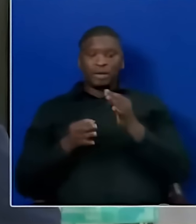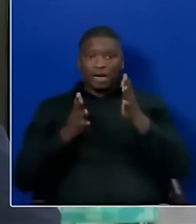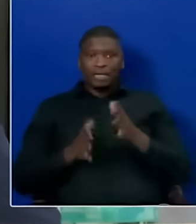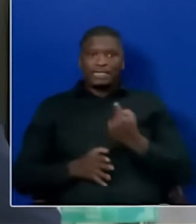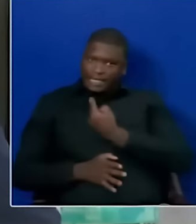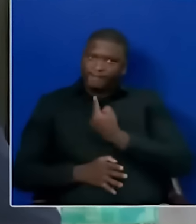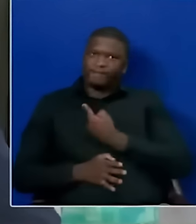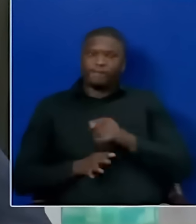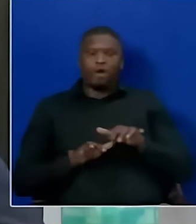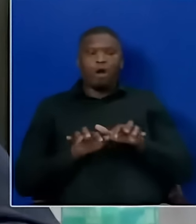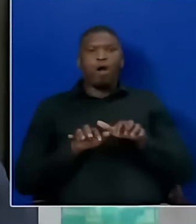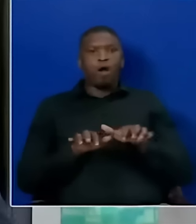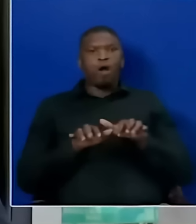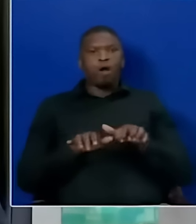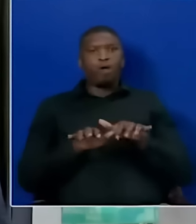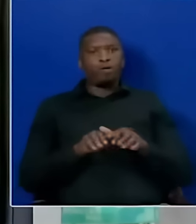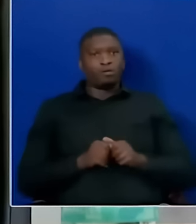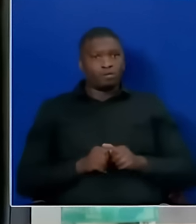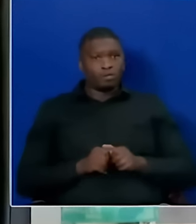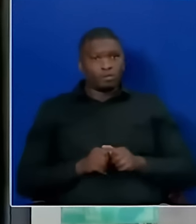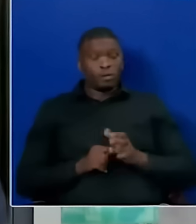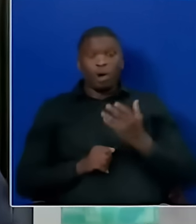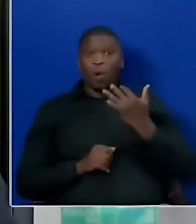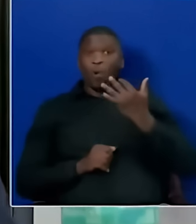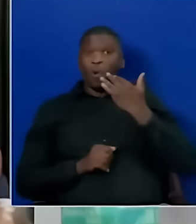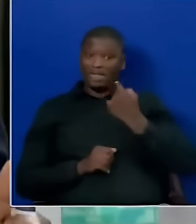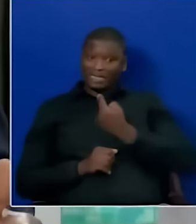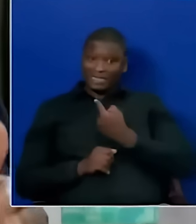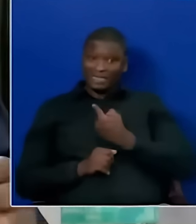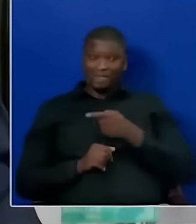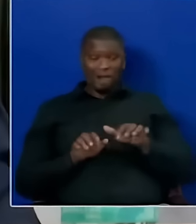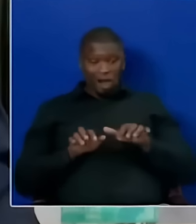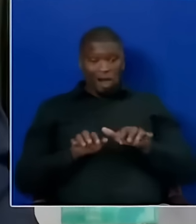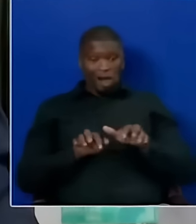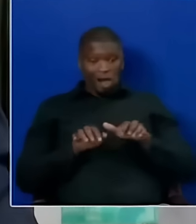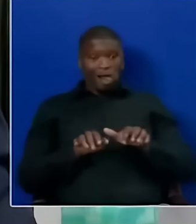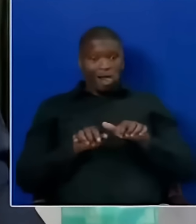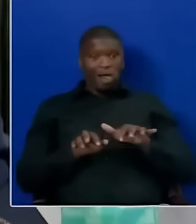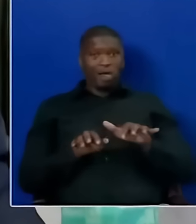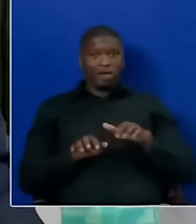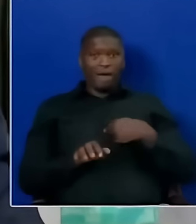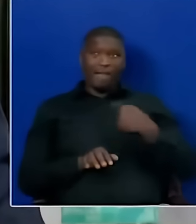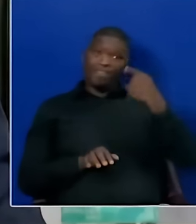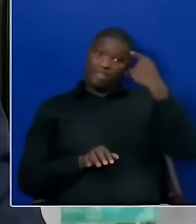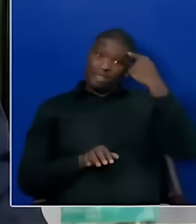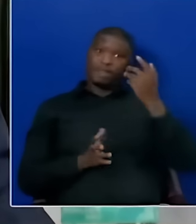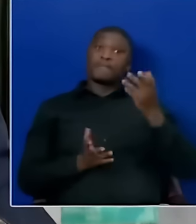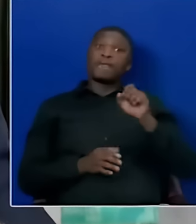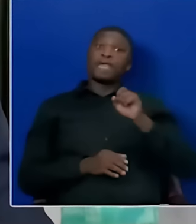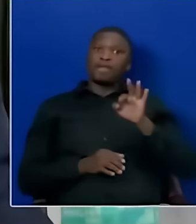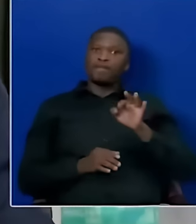their own typing, I think what happened is that if the analysts start the case on